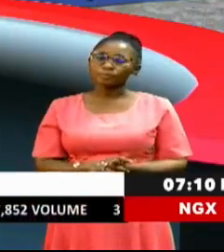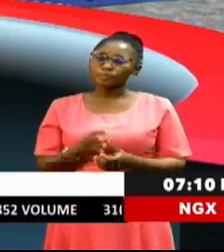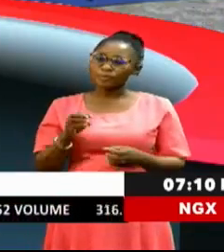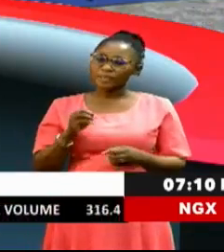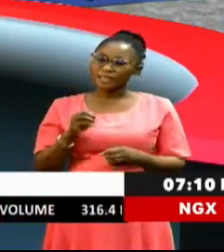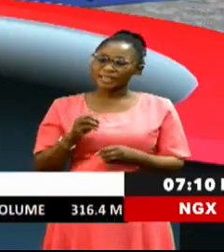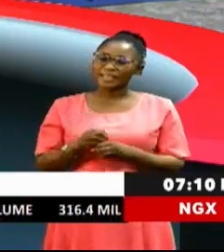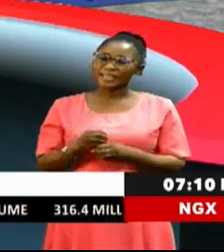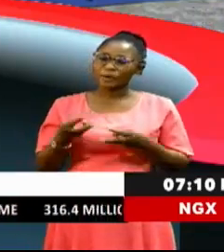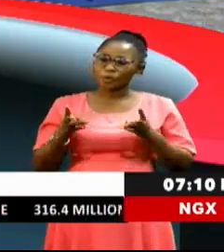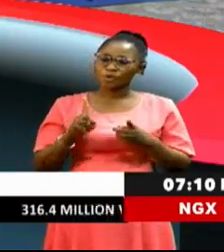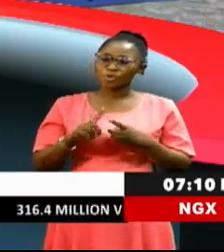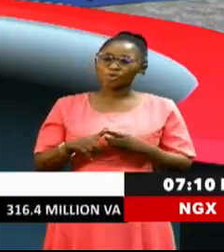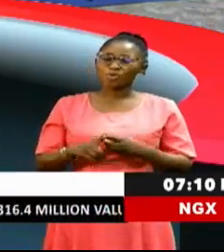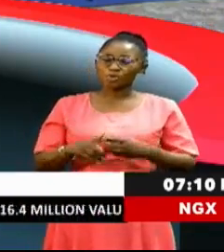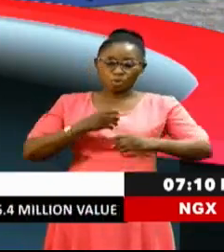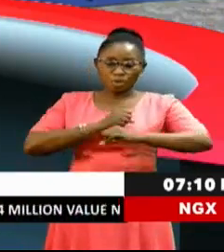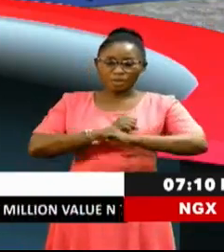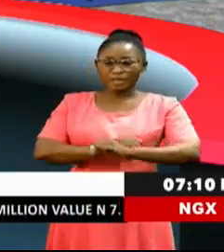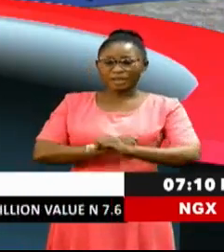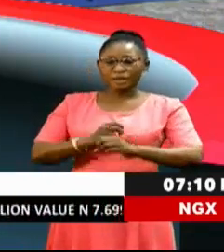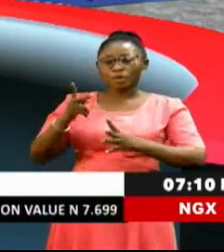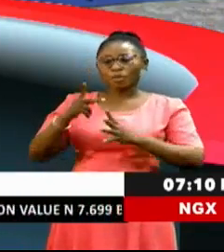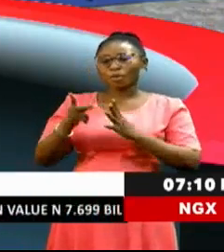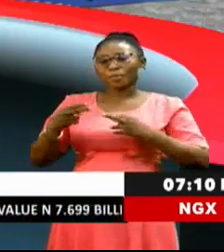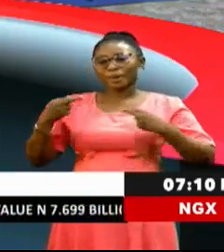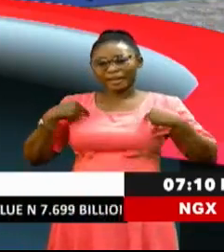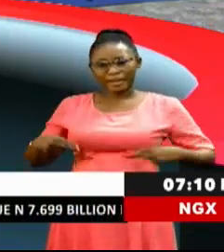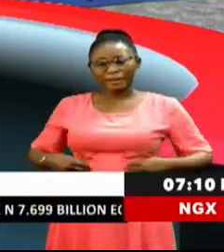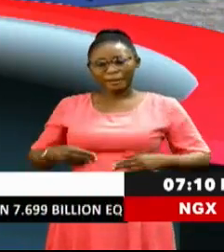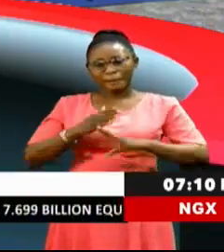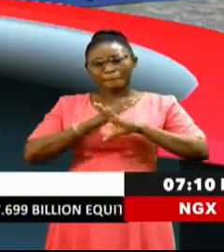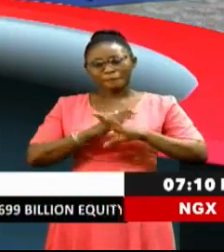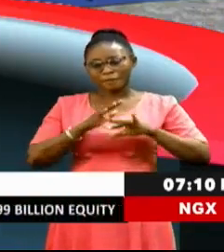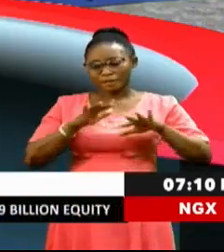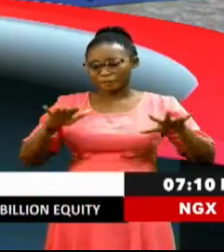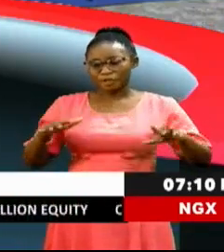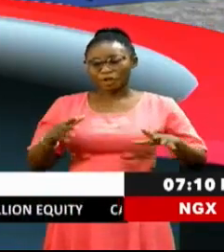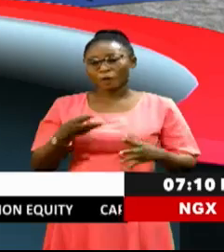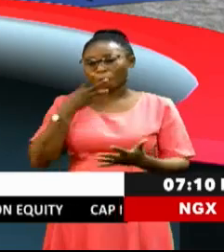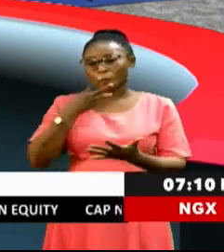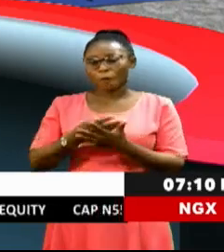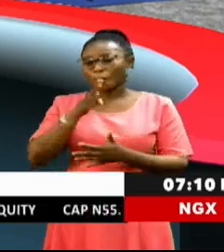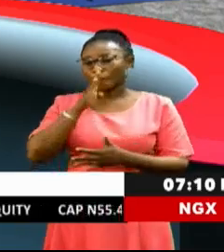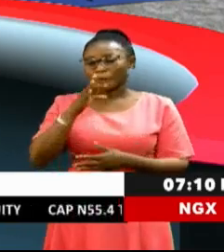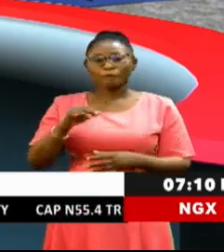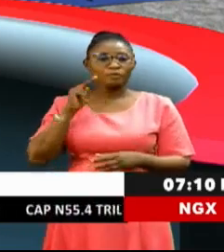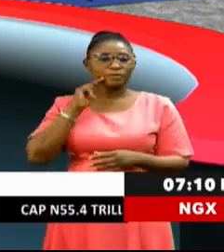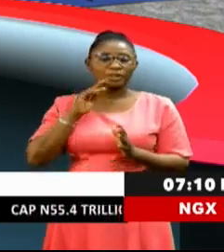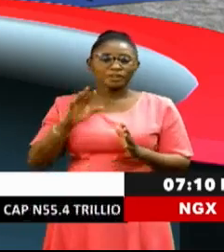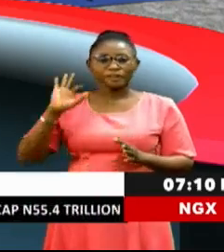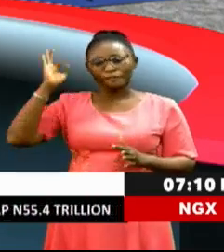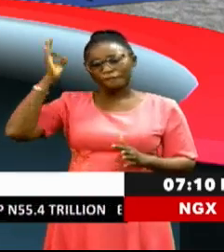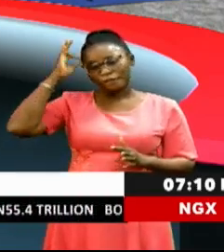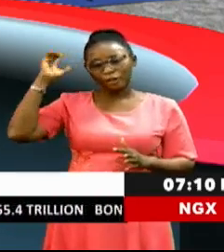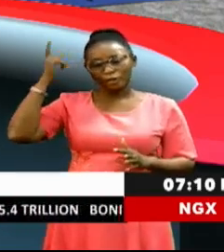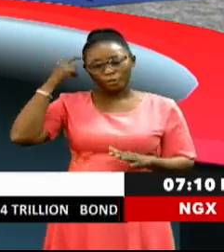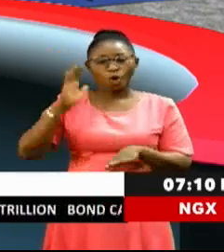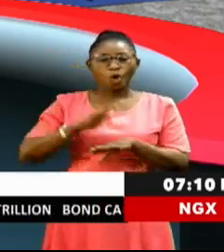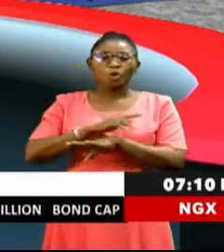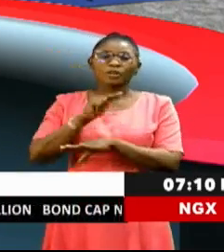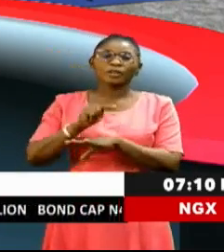to safeguard public health, prevent infections, and promote the well-being of Nigerians, the federal government and the National Task Group